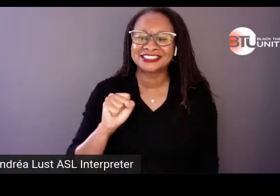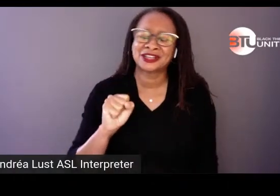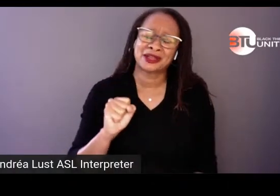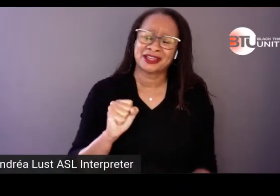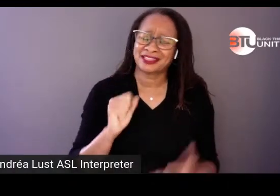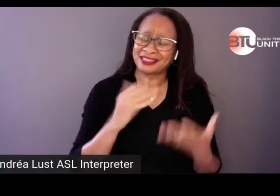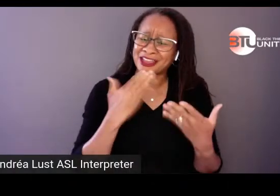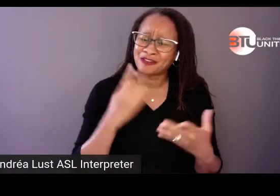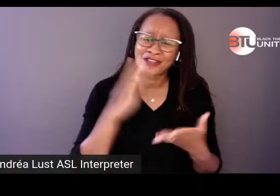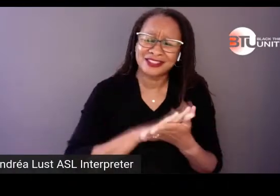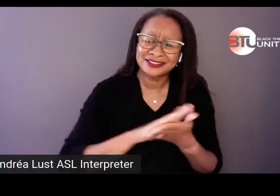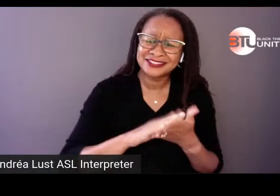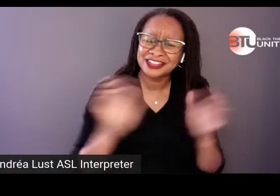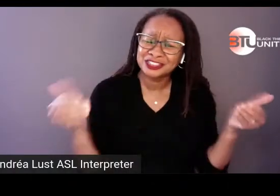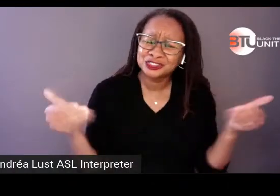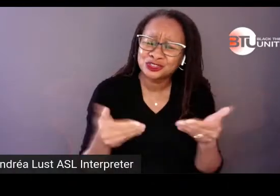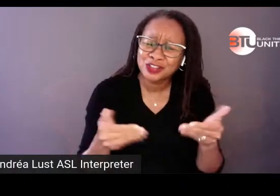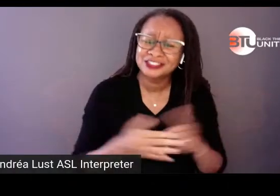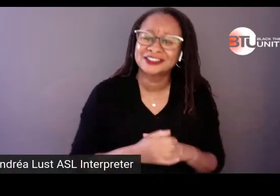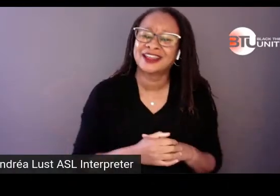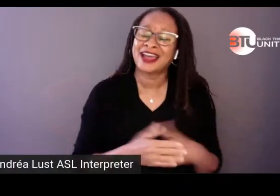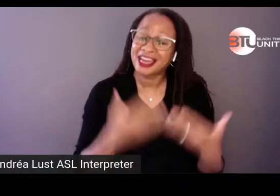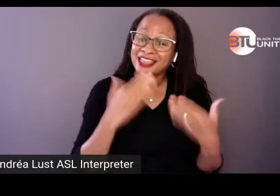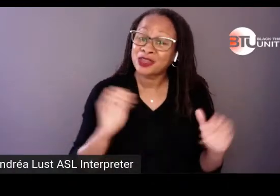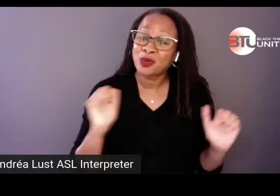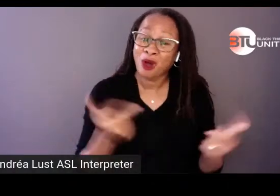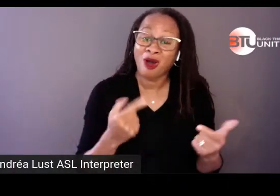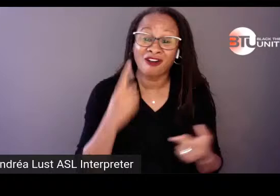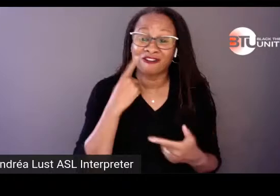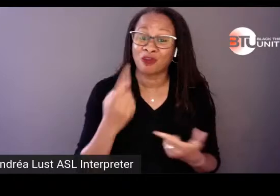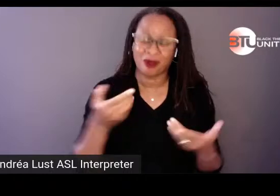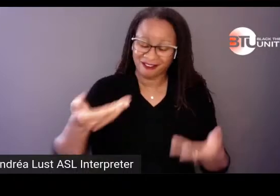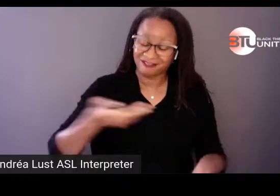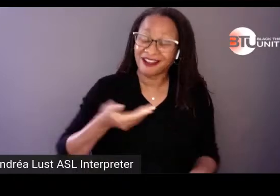introduction. And thank you all for having me.